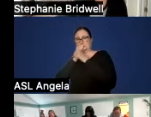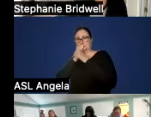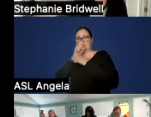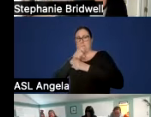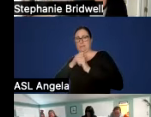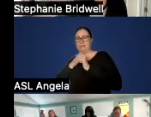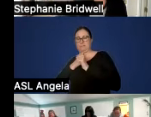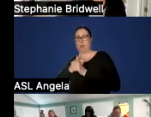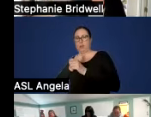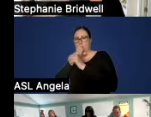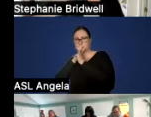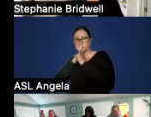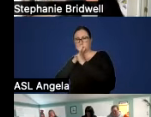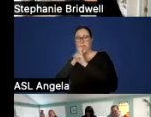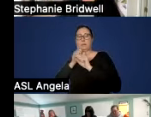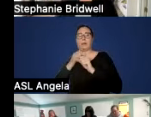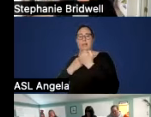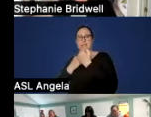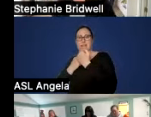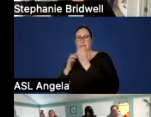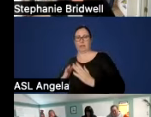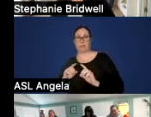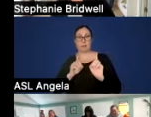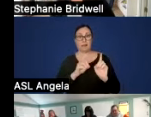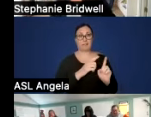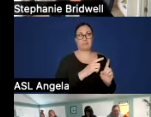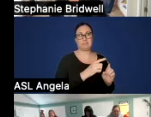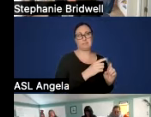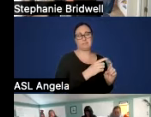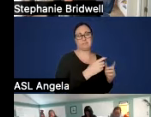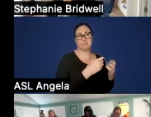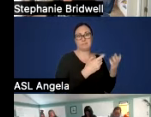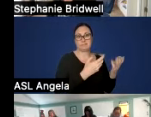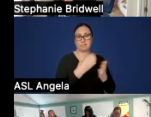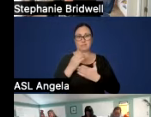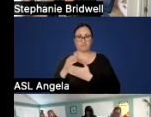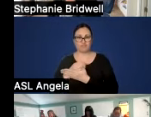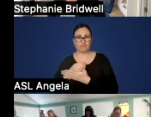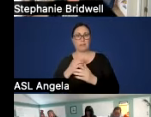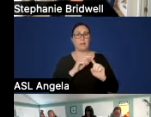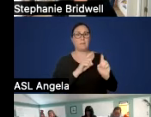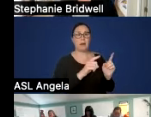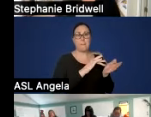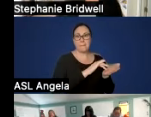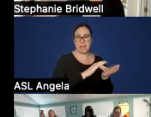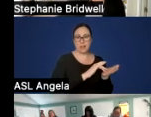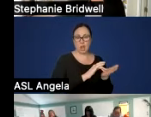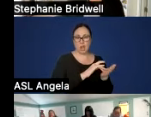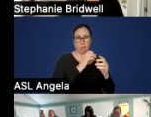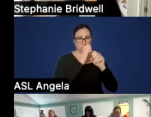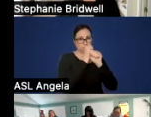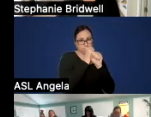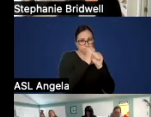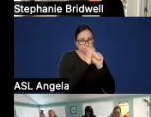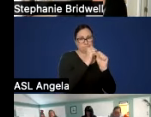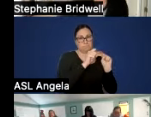a medical professional there may be bound by, like I said, HIPAA or something else. And so it's even going to vary with, you know, within the team, what you can share